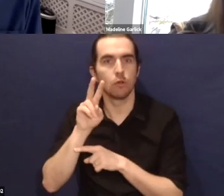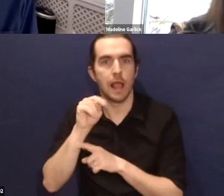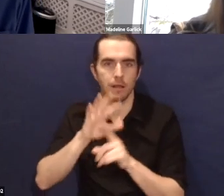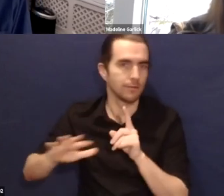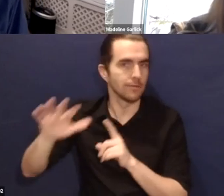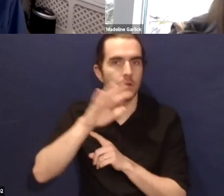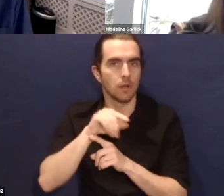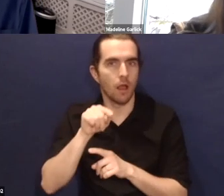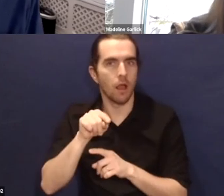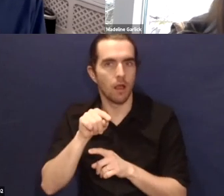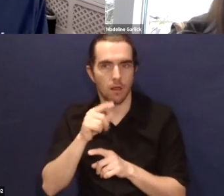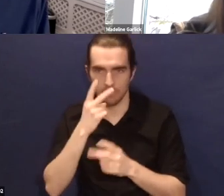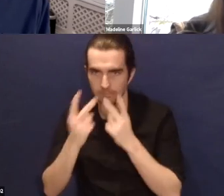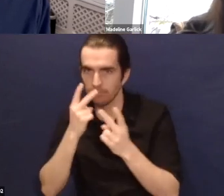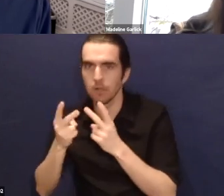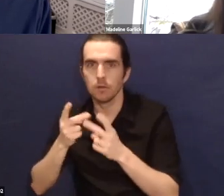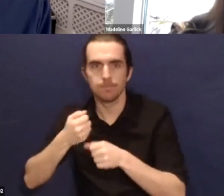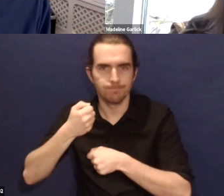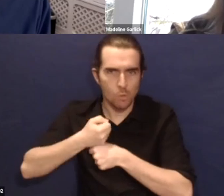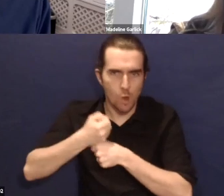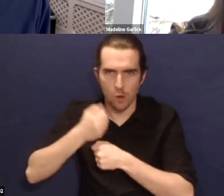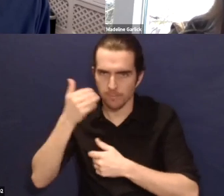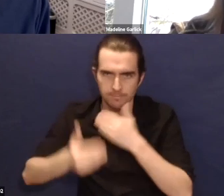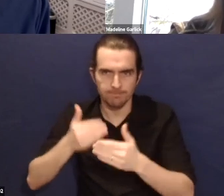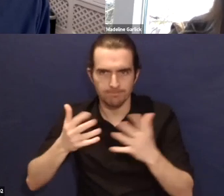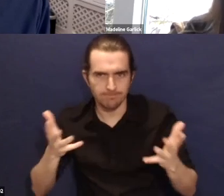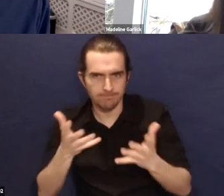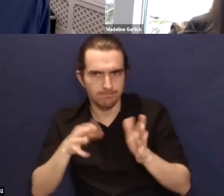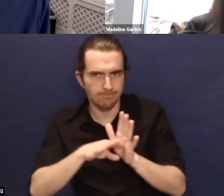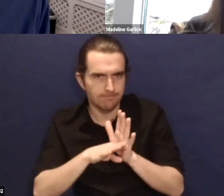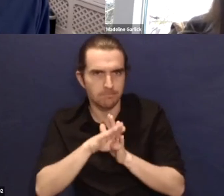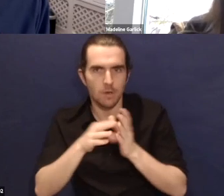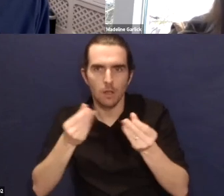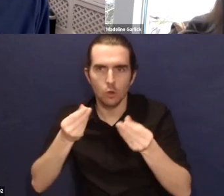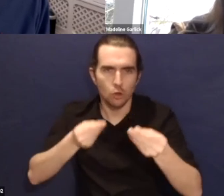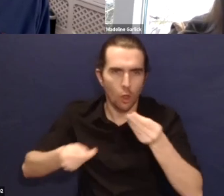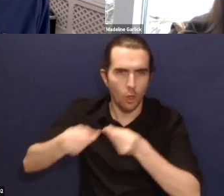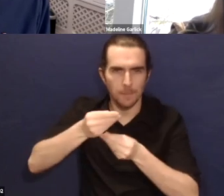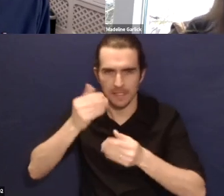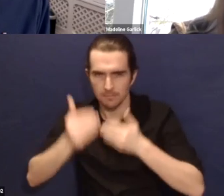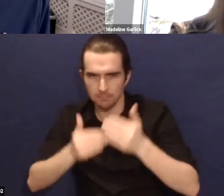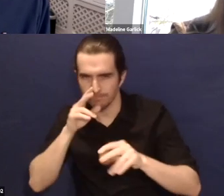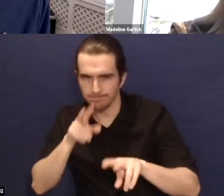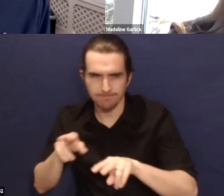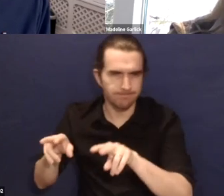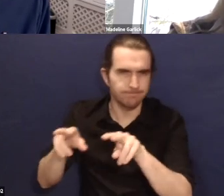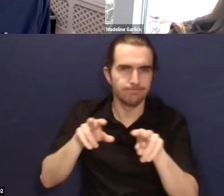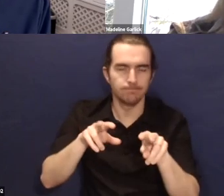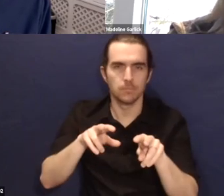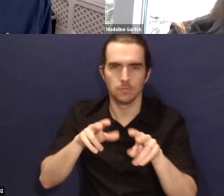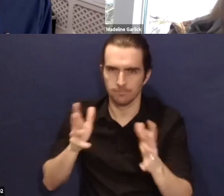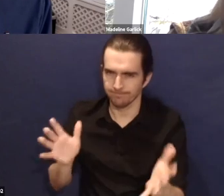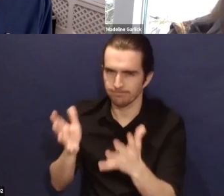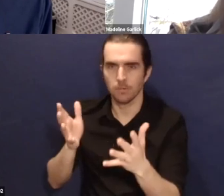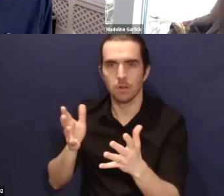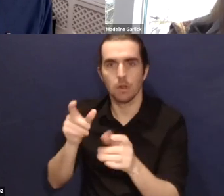to avoid risks to their rights and persecution, and to minimize the prospects of needing to flee in the